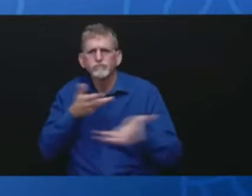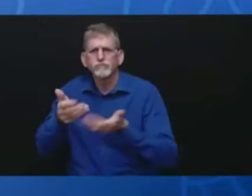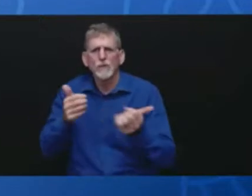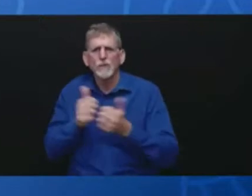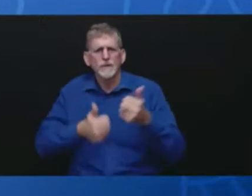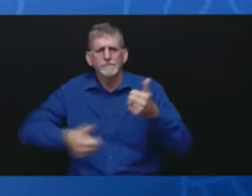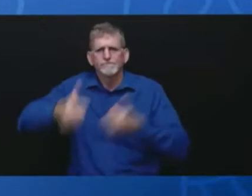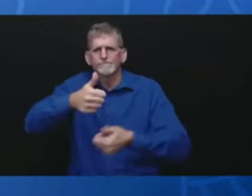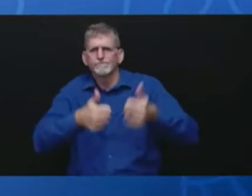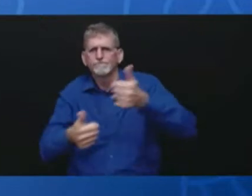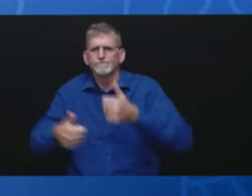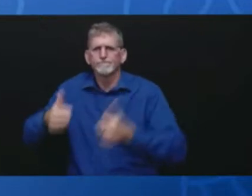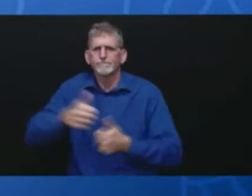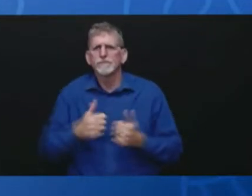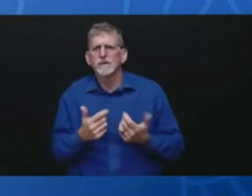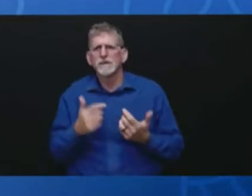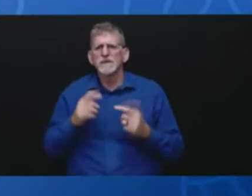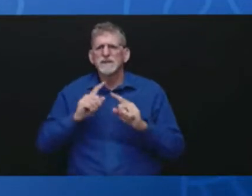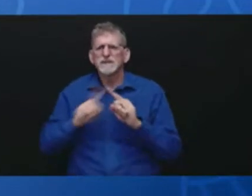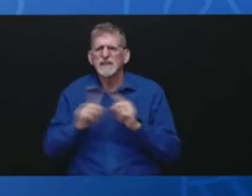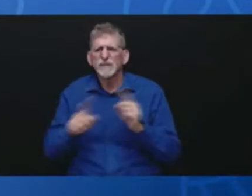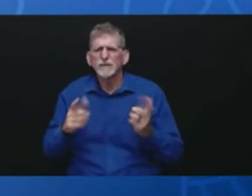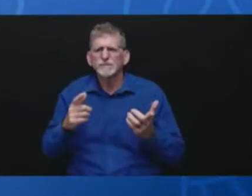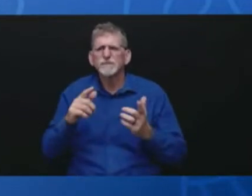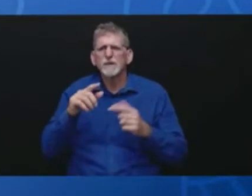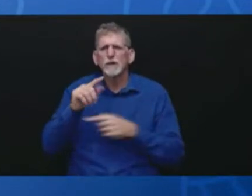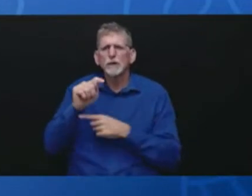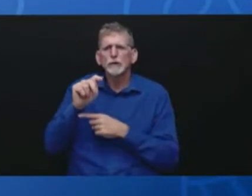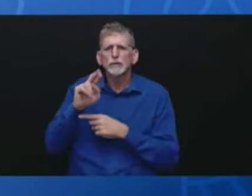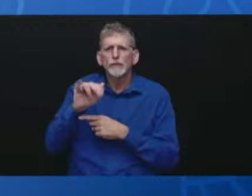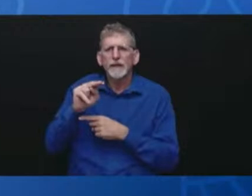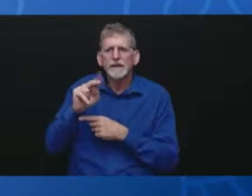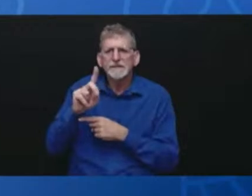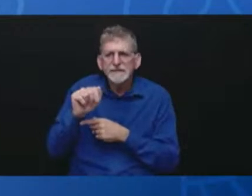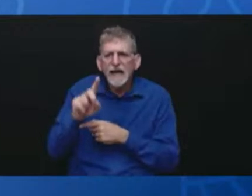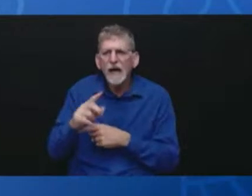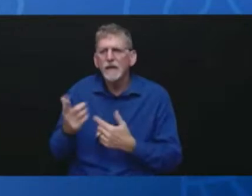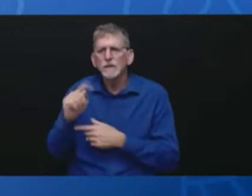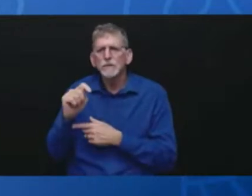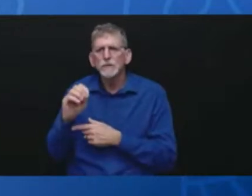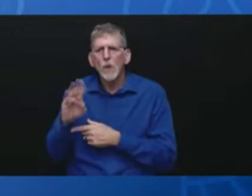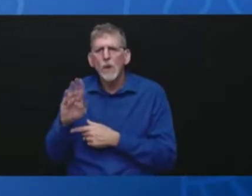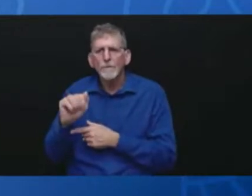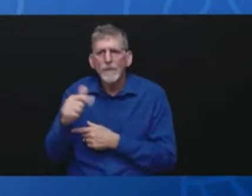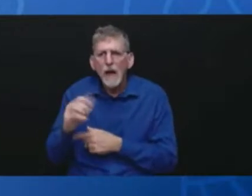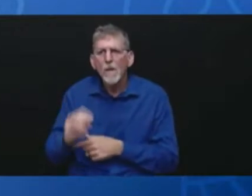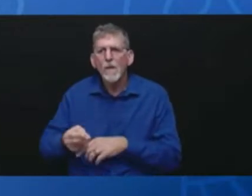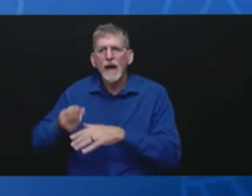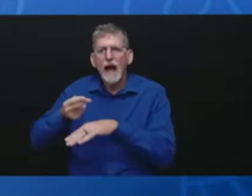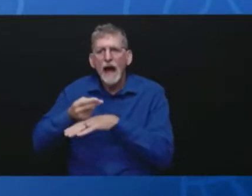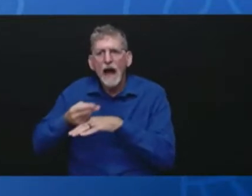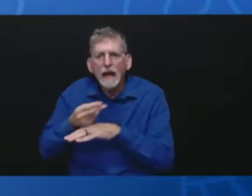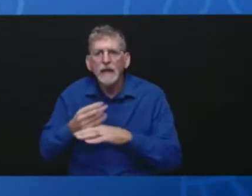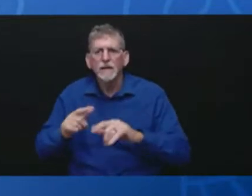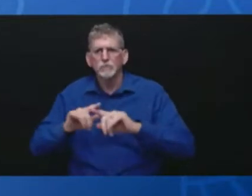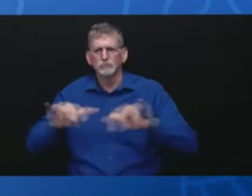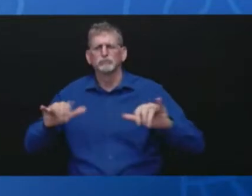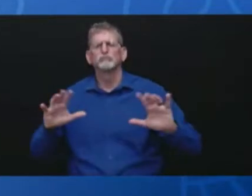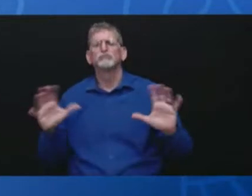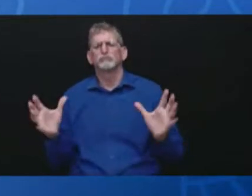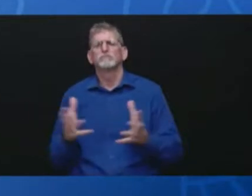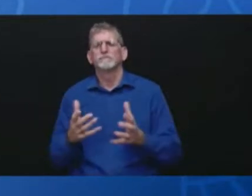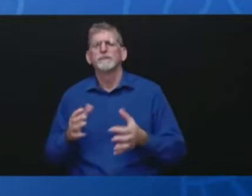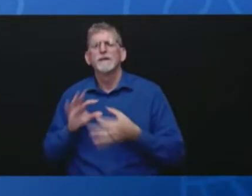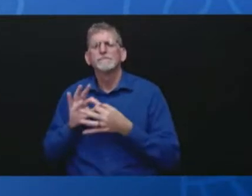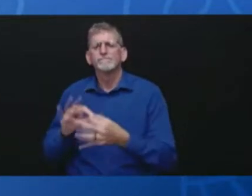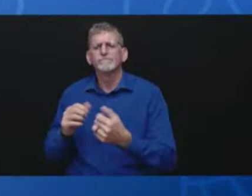Rubio's engagements with our valued Caribbean partners will promote regional cooperation, and which is we're working on, of course,